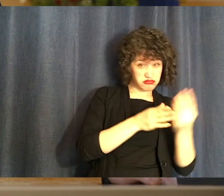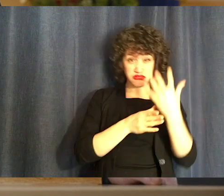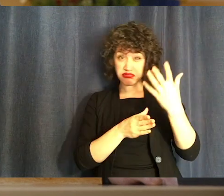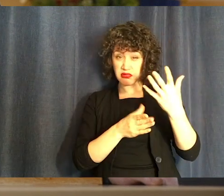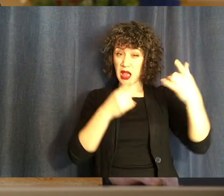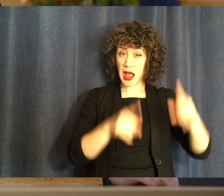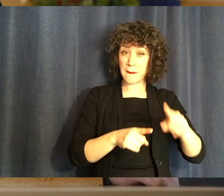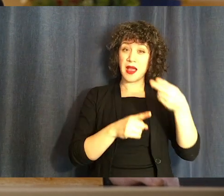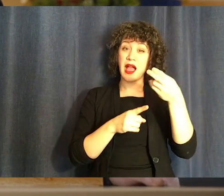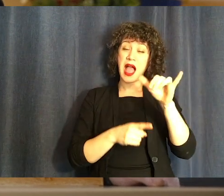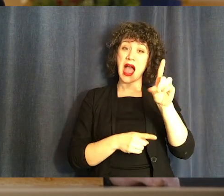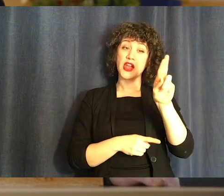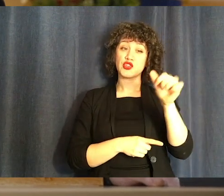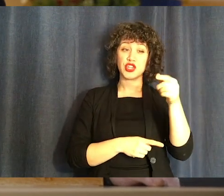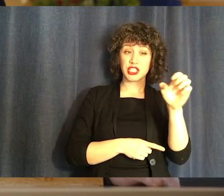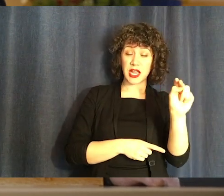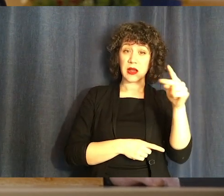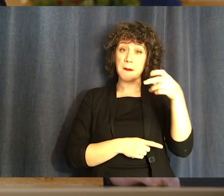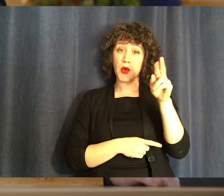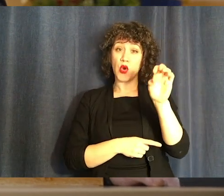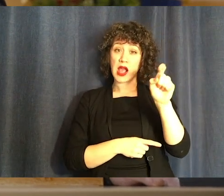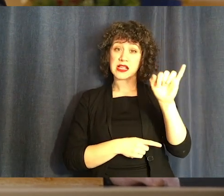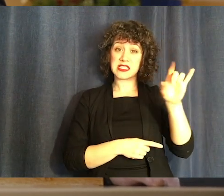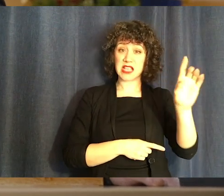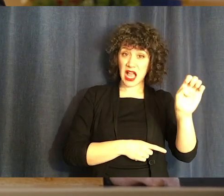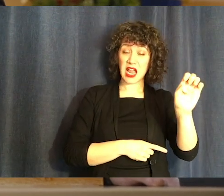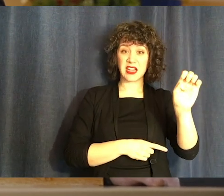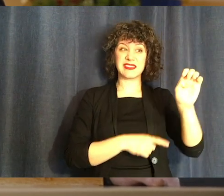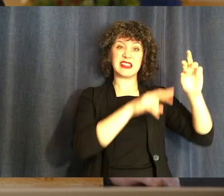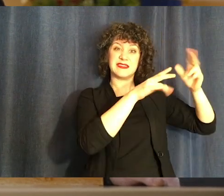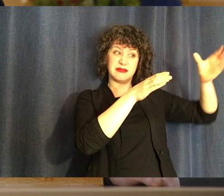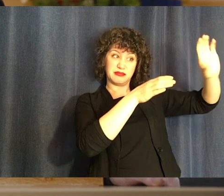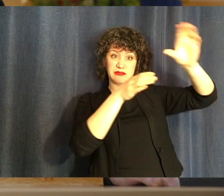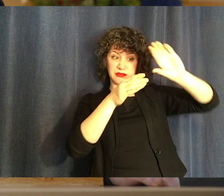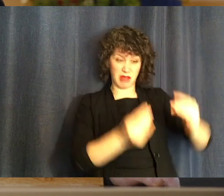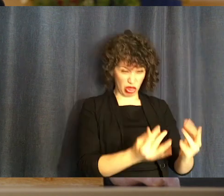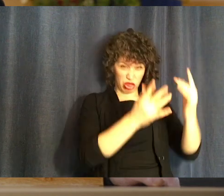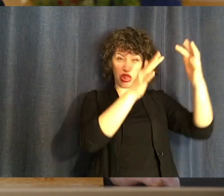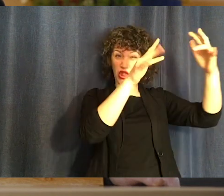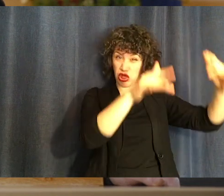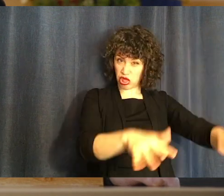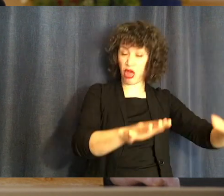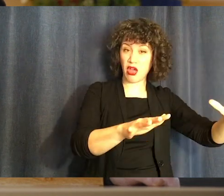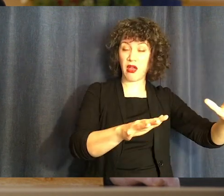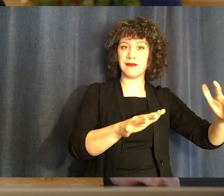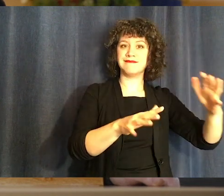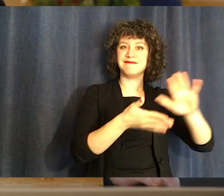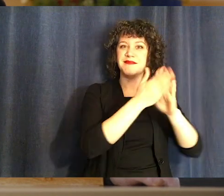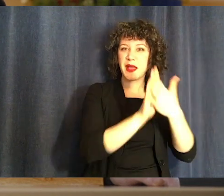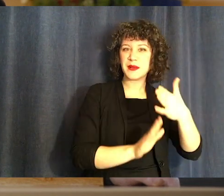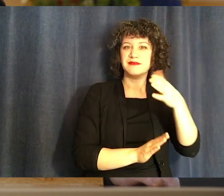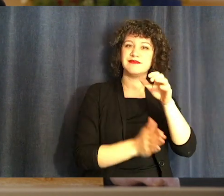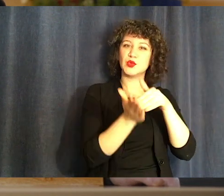hydrogen peroxide. The rapid production of oxygen and hot steam is what generated soap suds. Being a science nerd